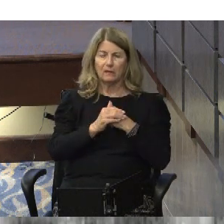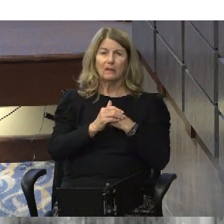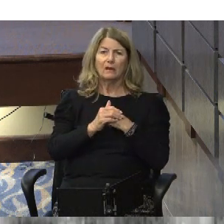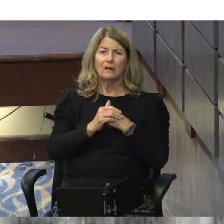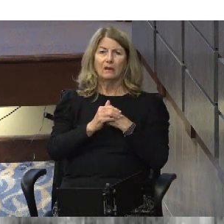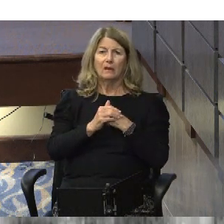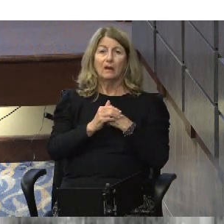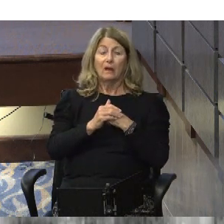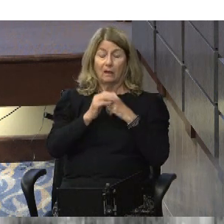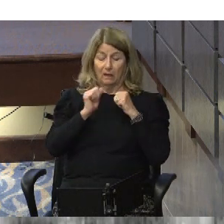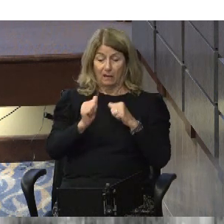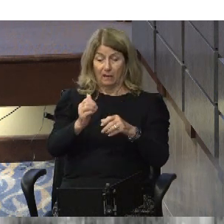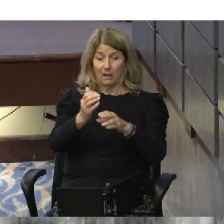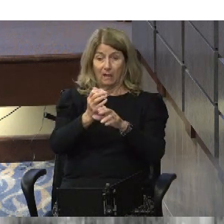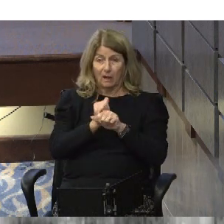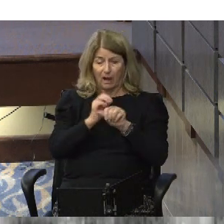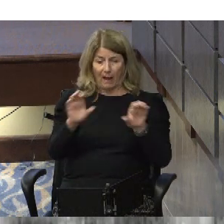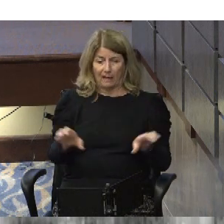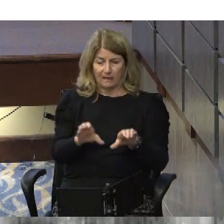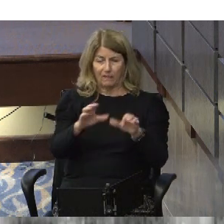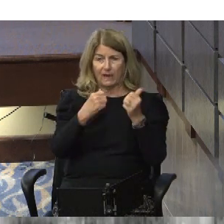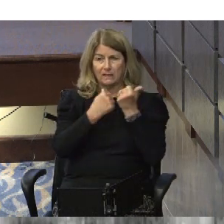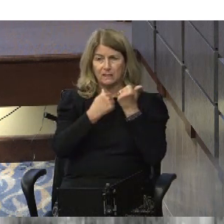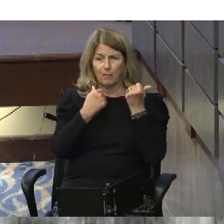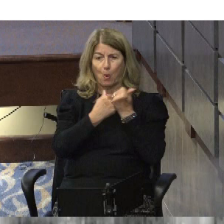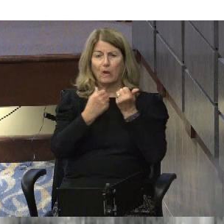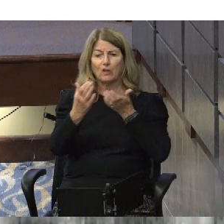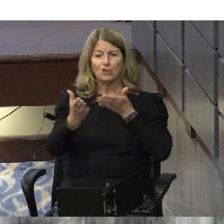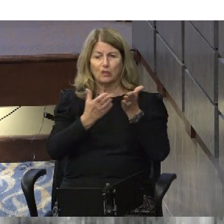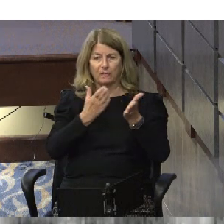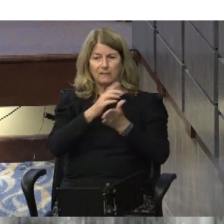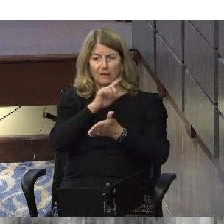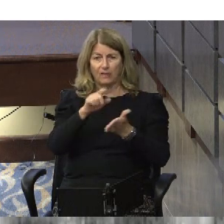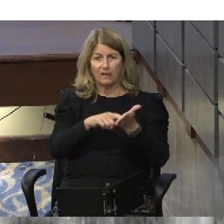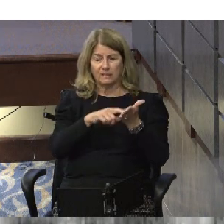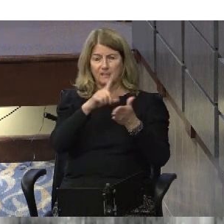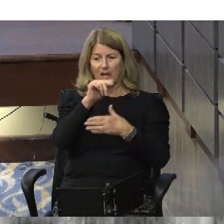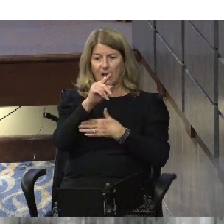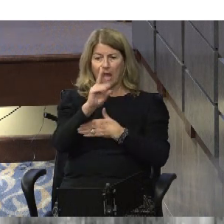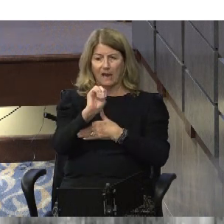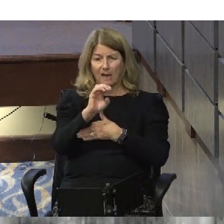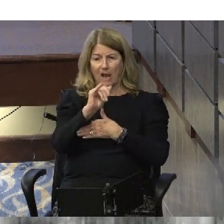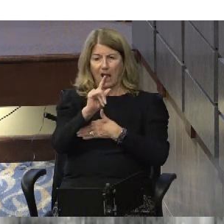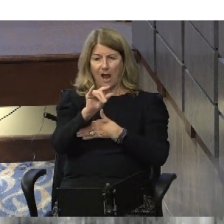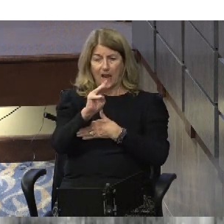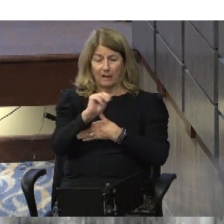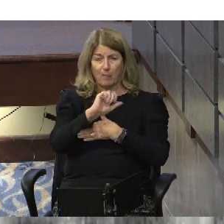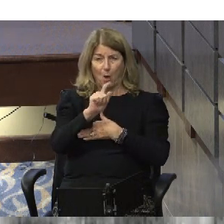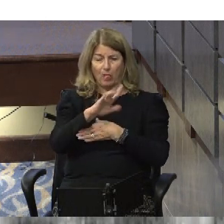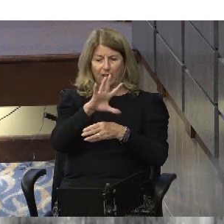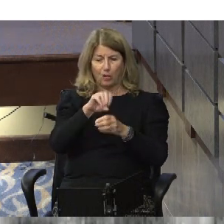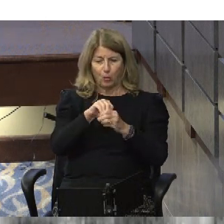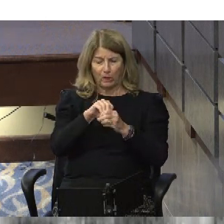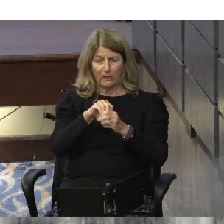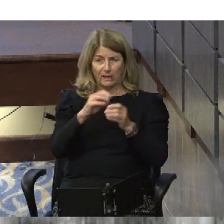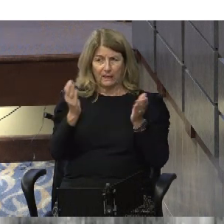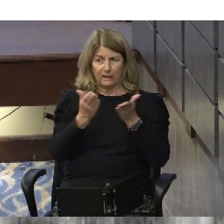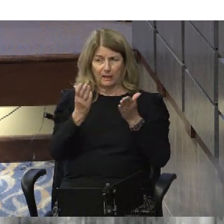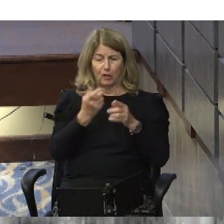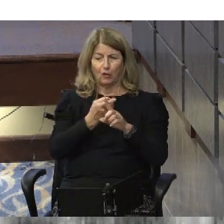Eligible activities and supportive services is also a line item that the allocation can fund. So all those included here, from